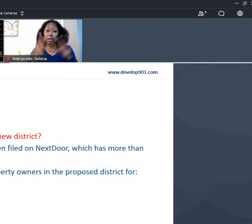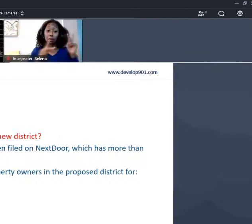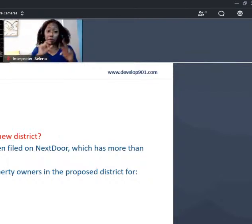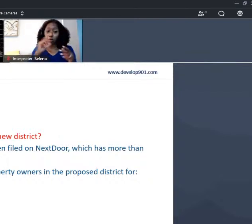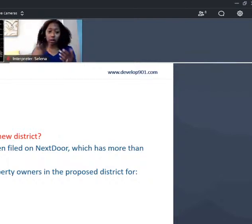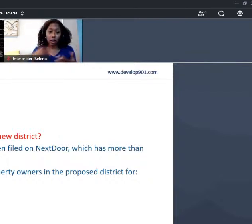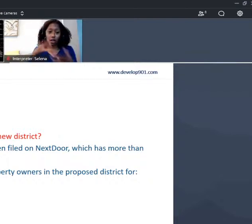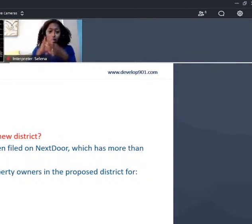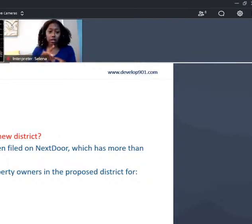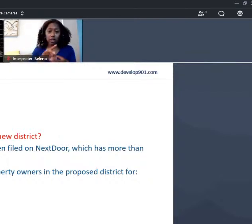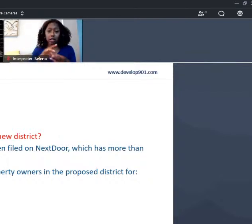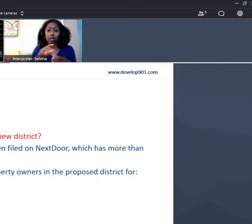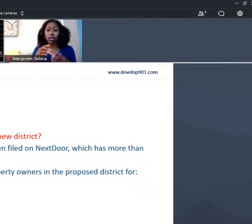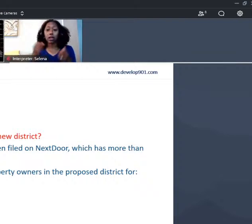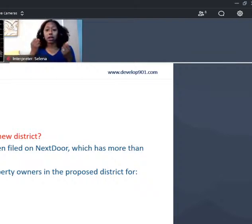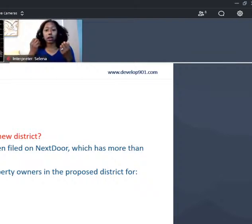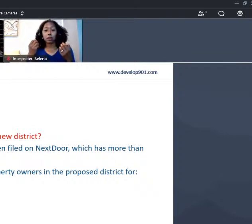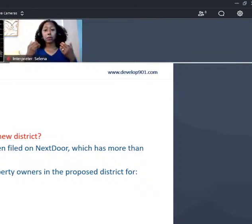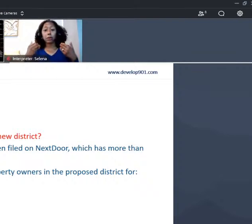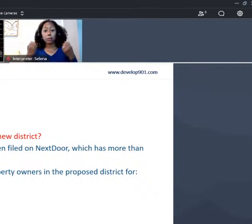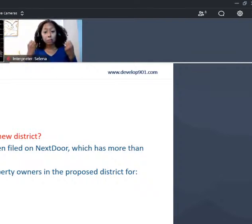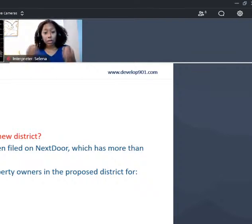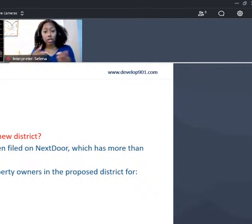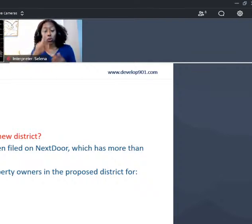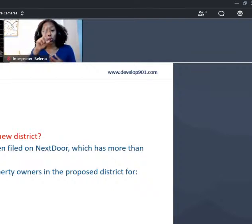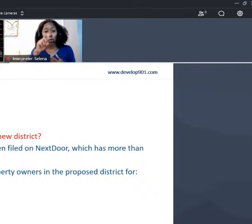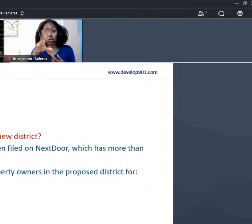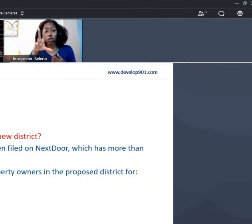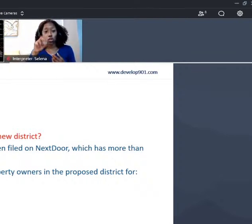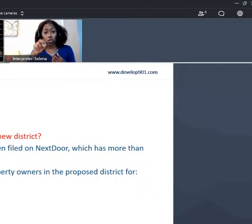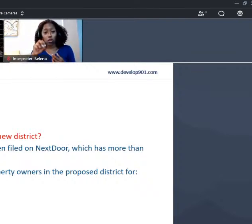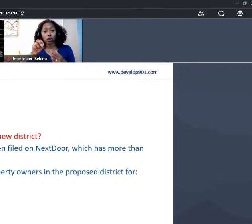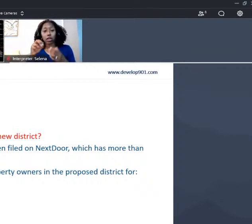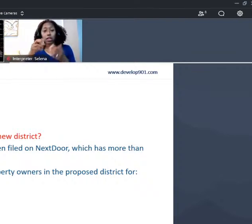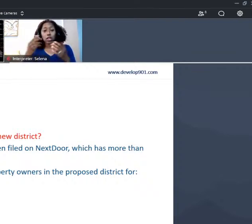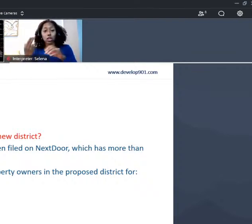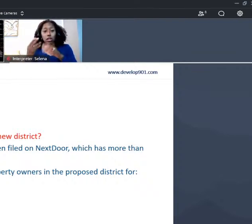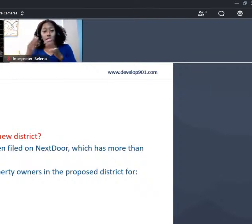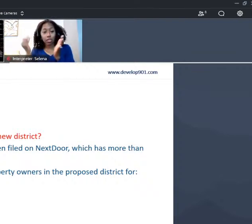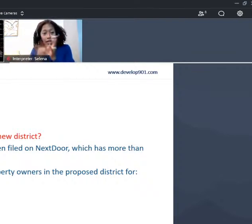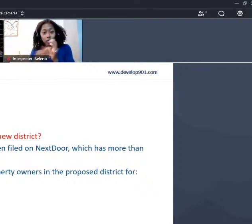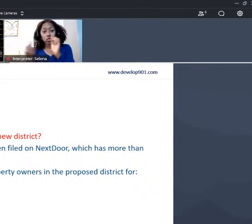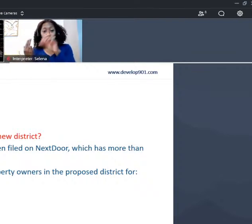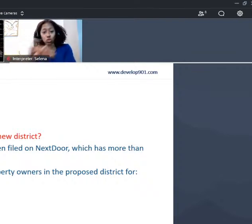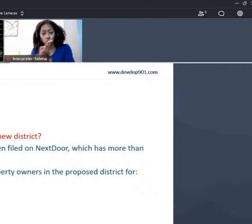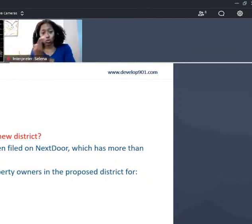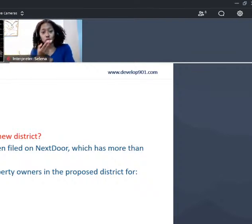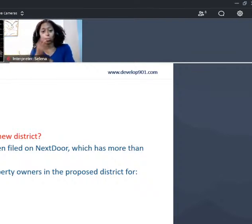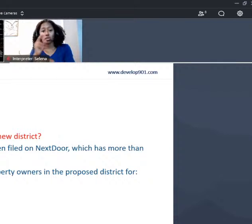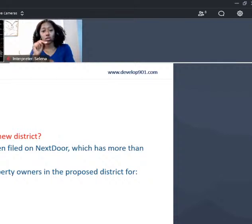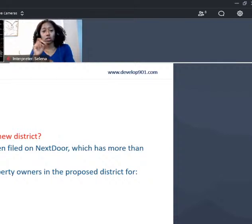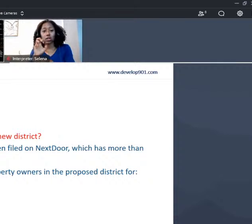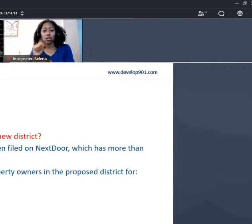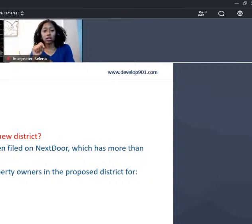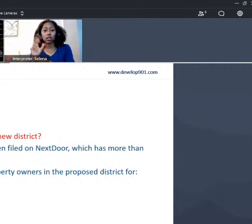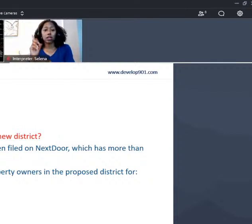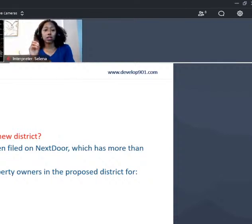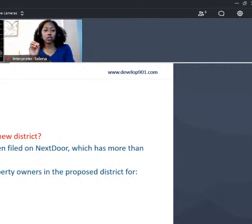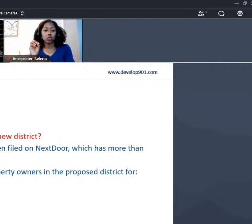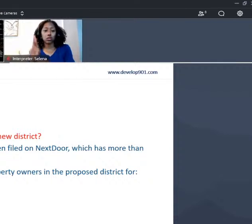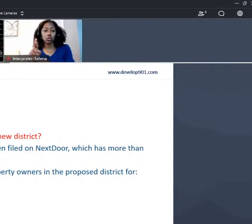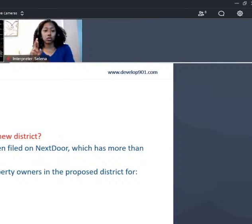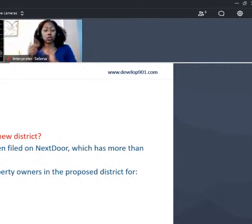130,000 Memphis households are. So we find that that's very effective in getting the word out, but also we will